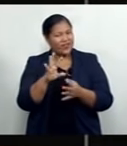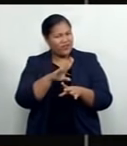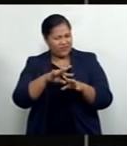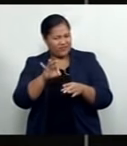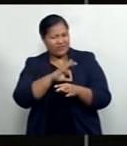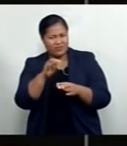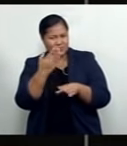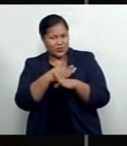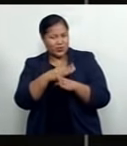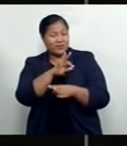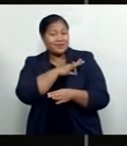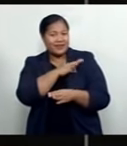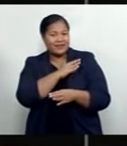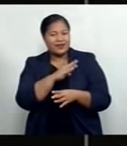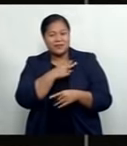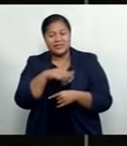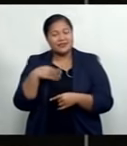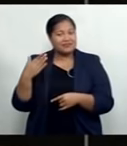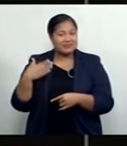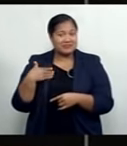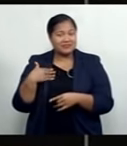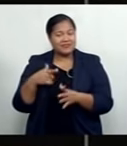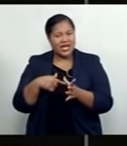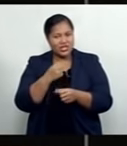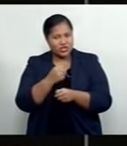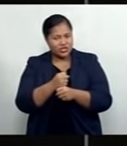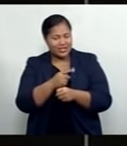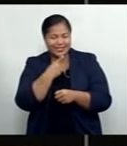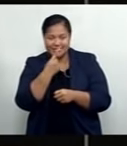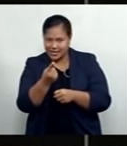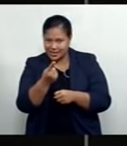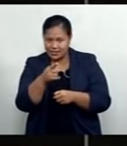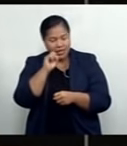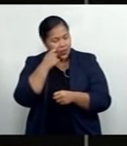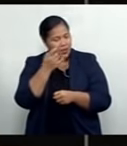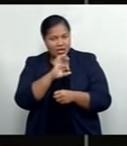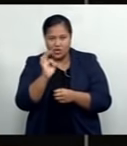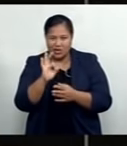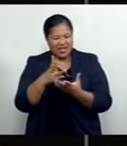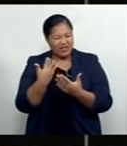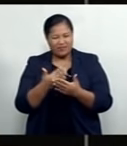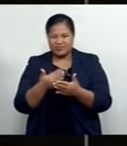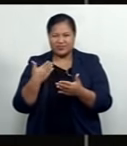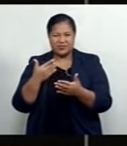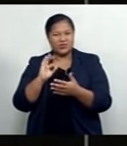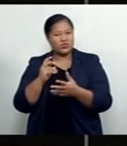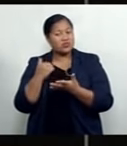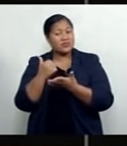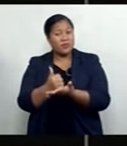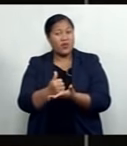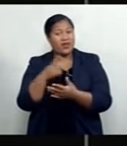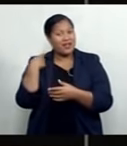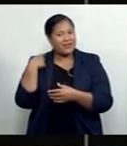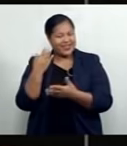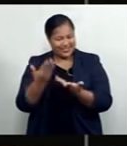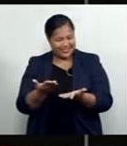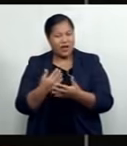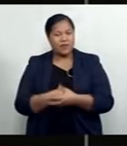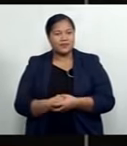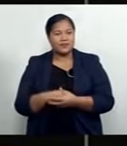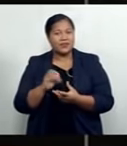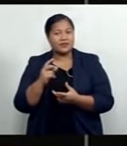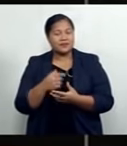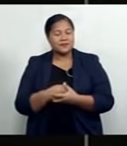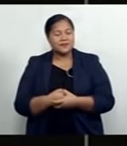benefit. Minister for Economy Aya Syed Qayyum has stressed they will not bend over backwards to accommodate applicants this time around.